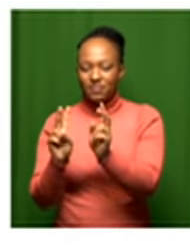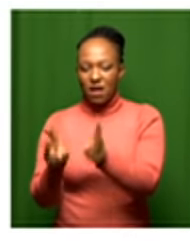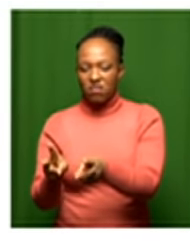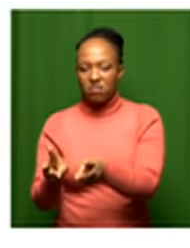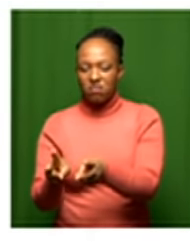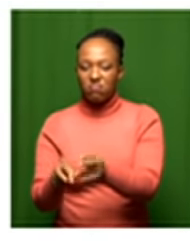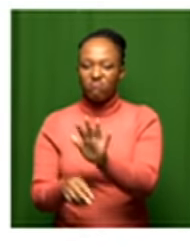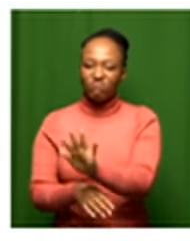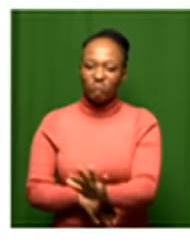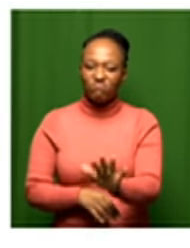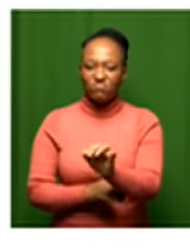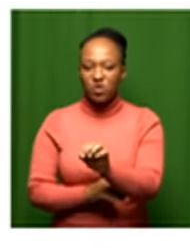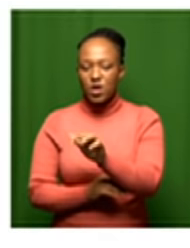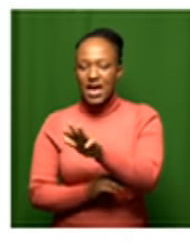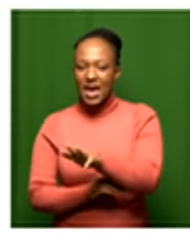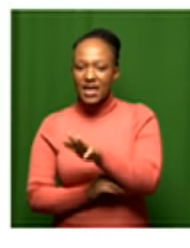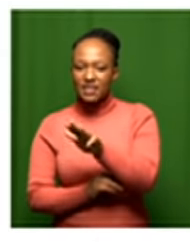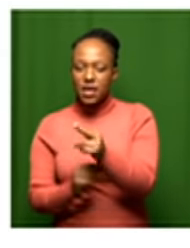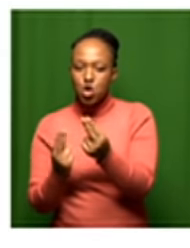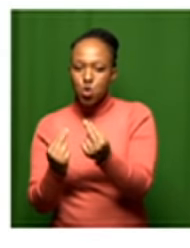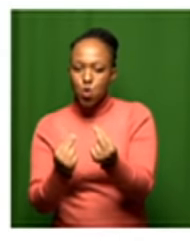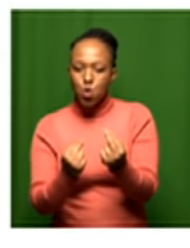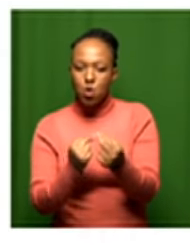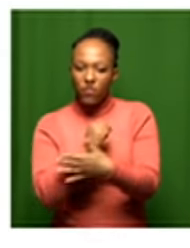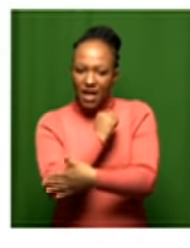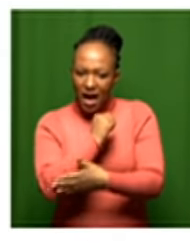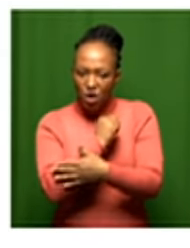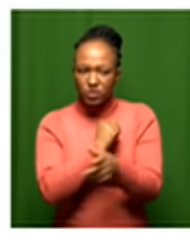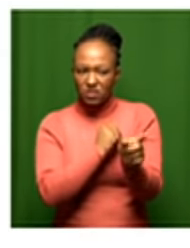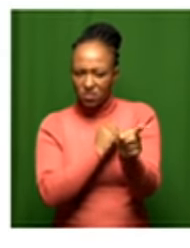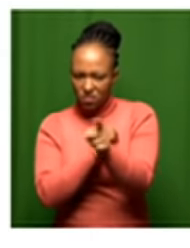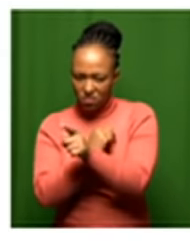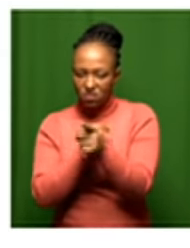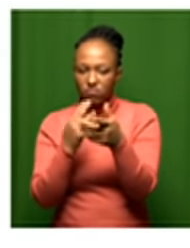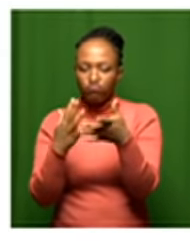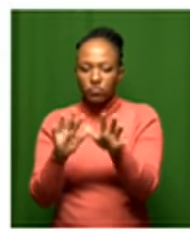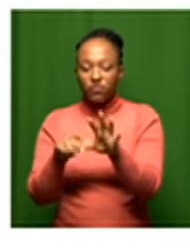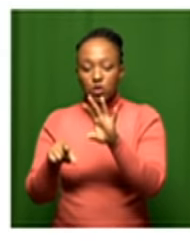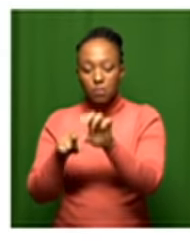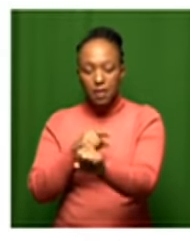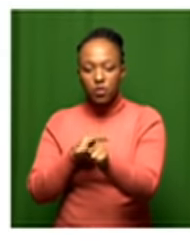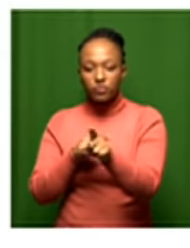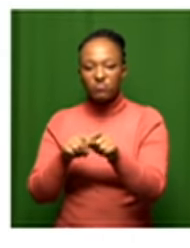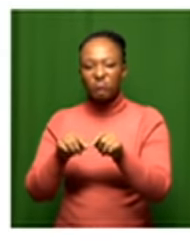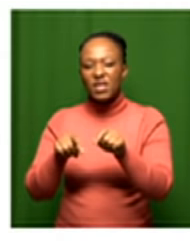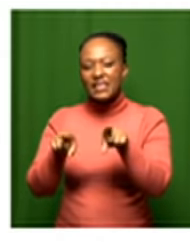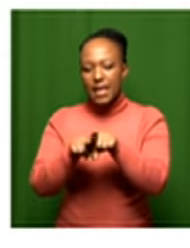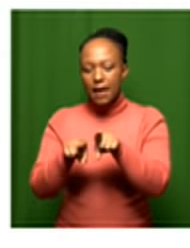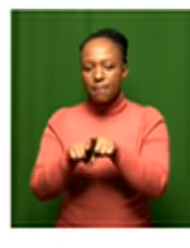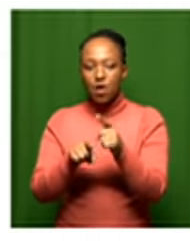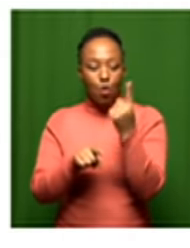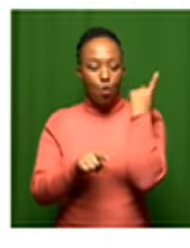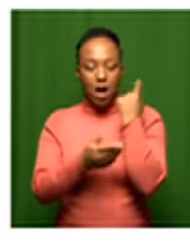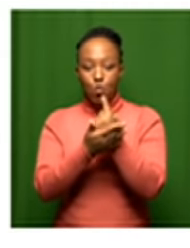average we're reporting about 90 new deaths per day across the country. You'll notice that it's fairly similar compared to a week